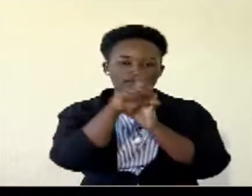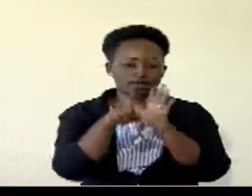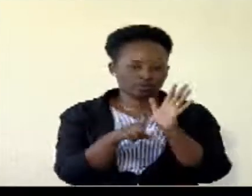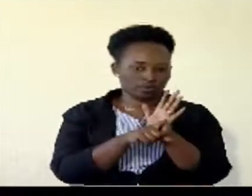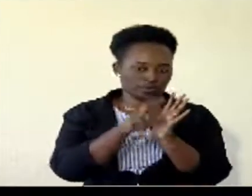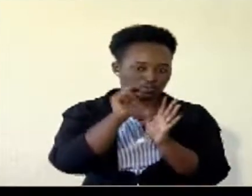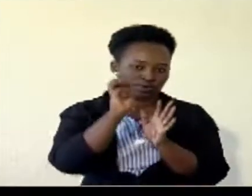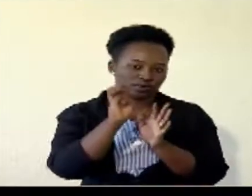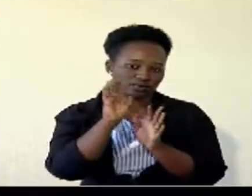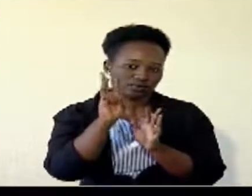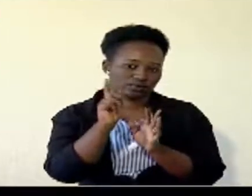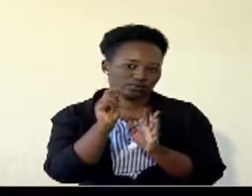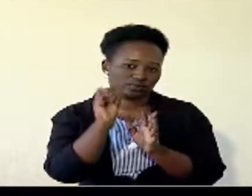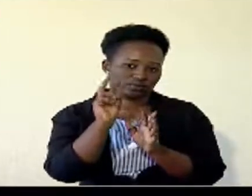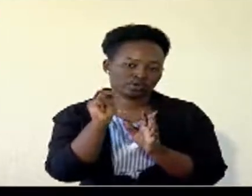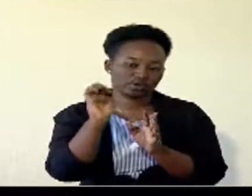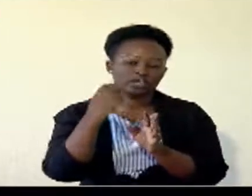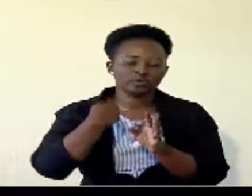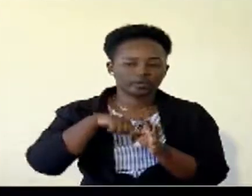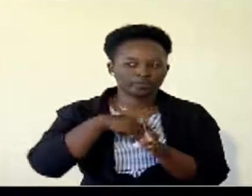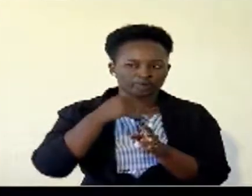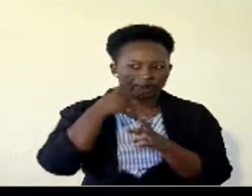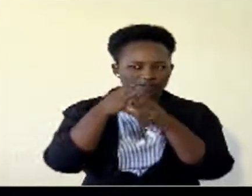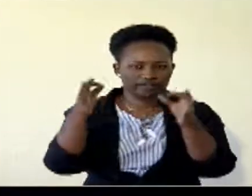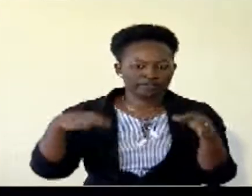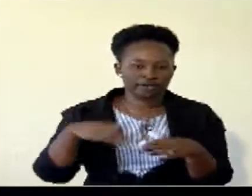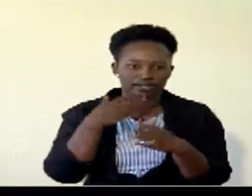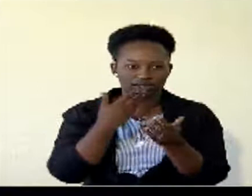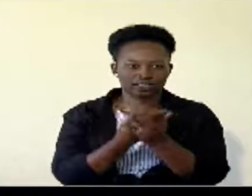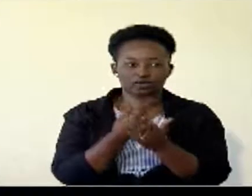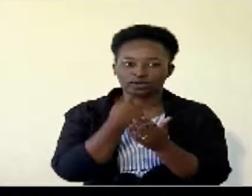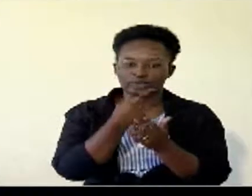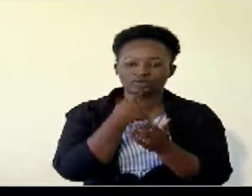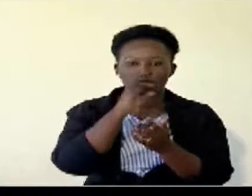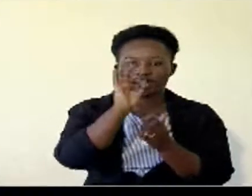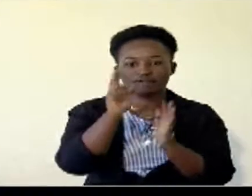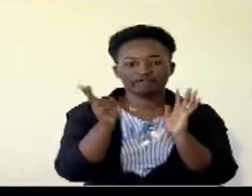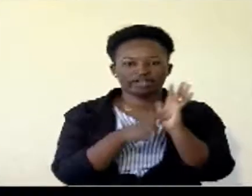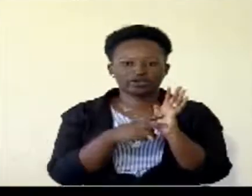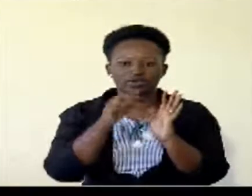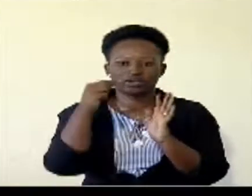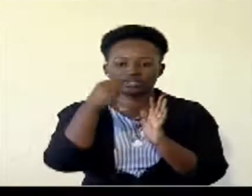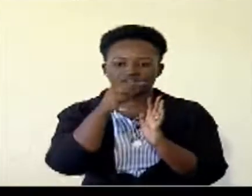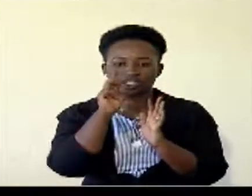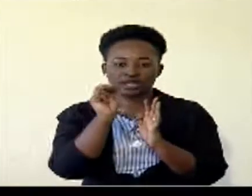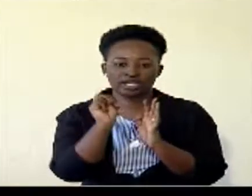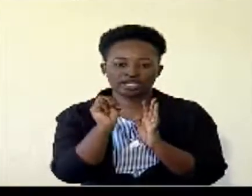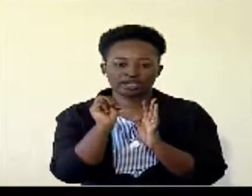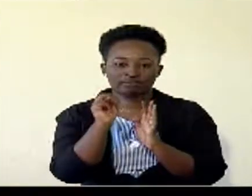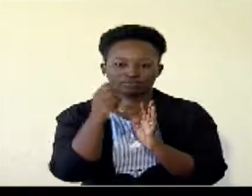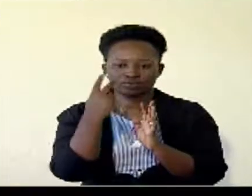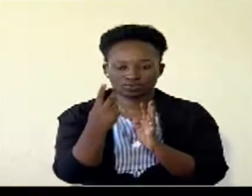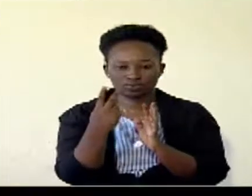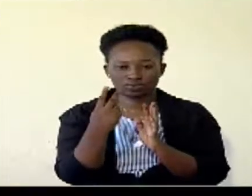beautiful formula from it, where we said F is equal to G m1